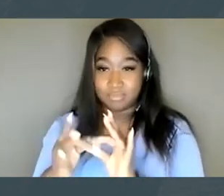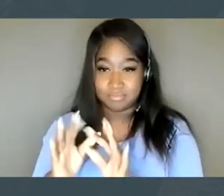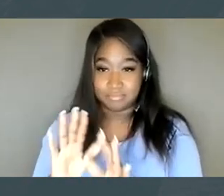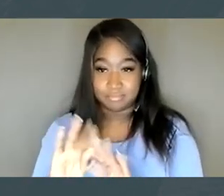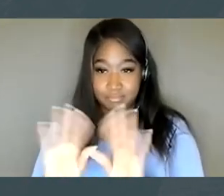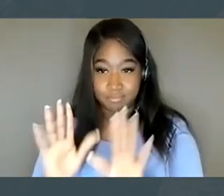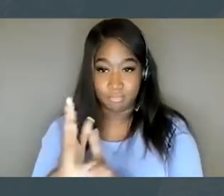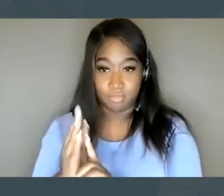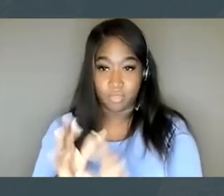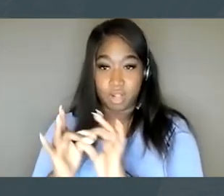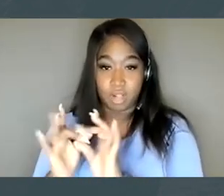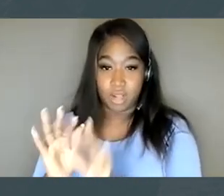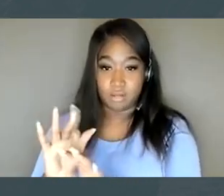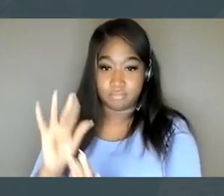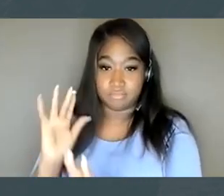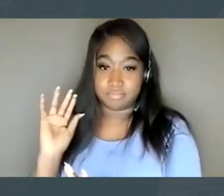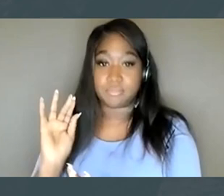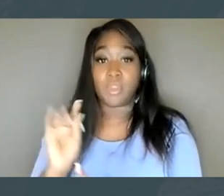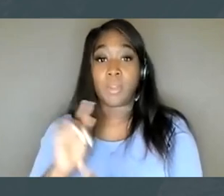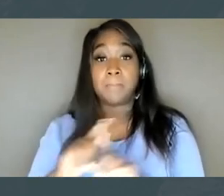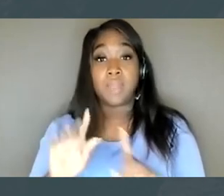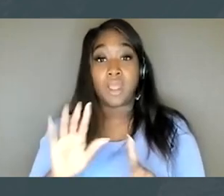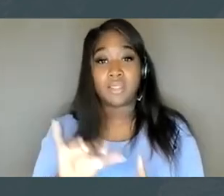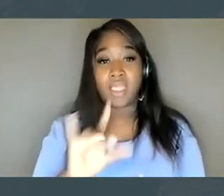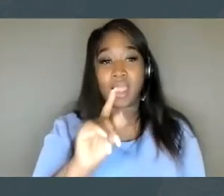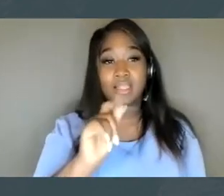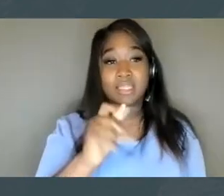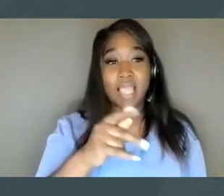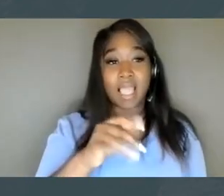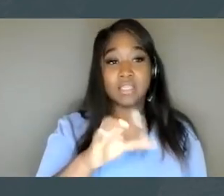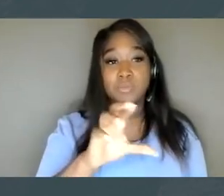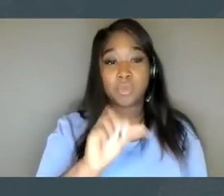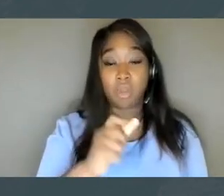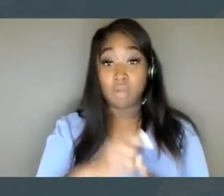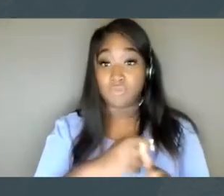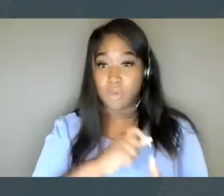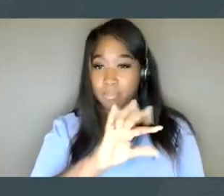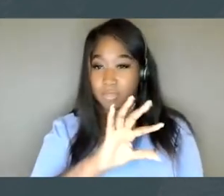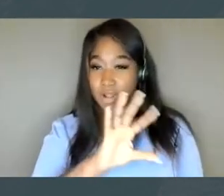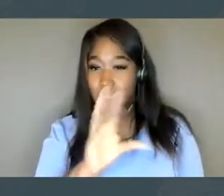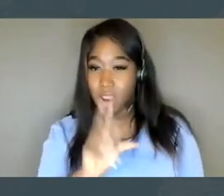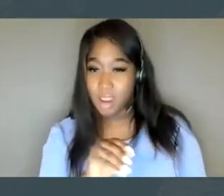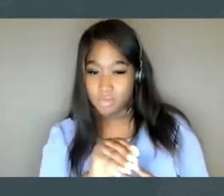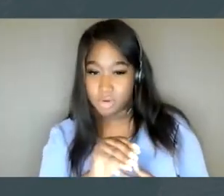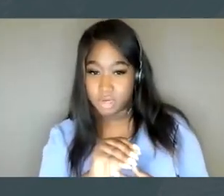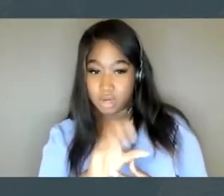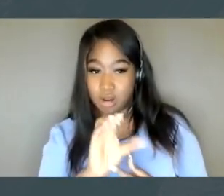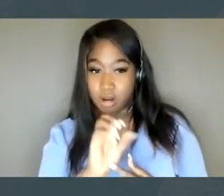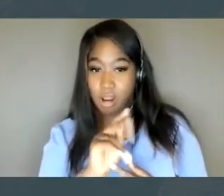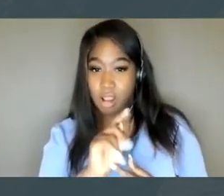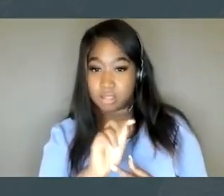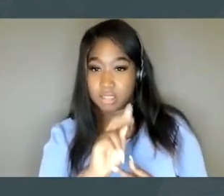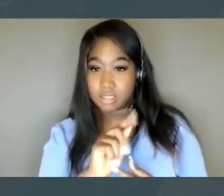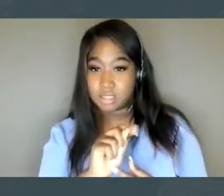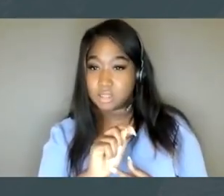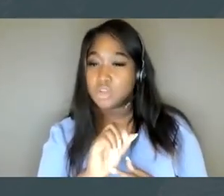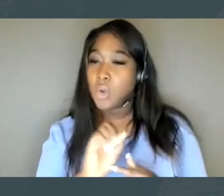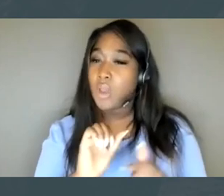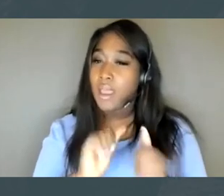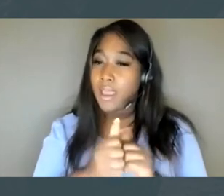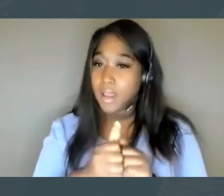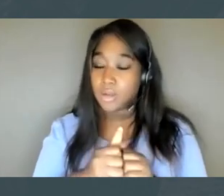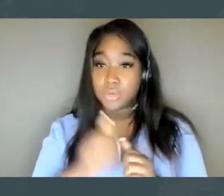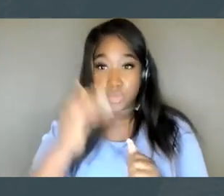African continent. How can we know and count and pinpoint who